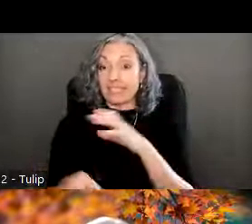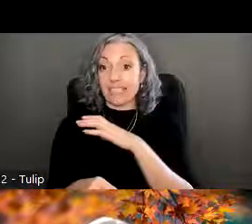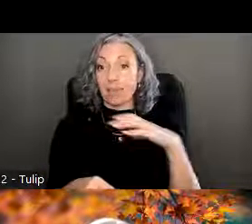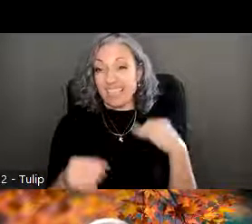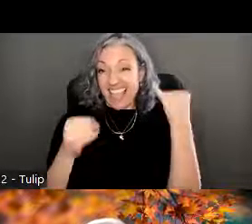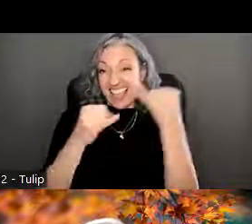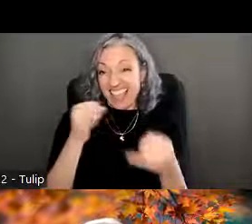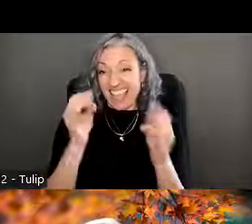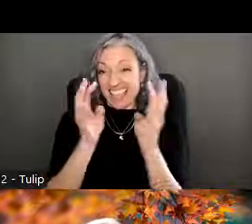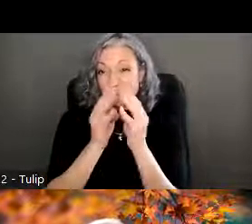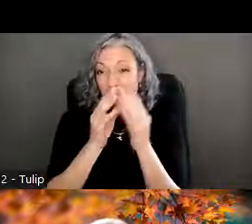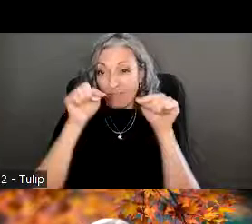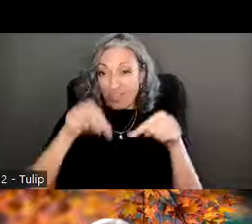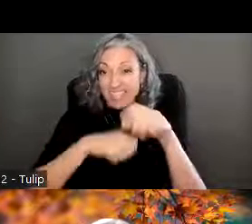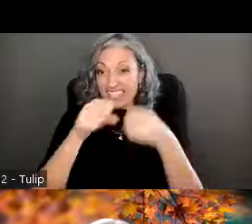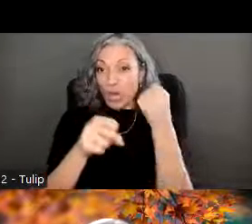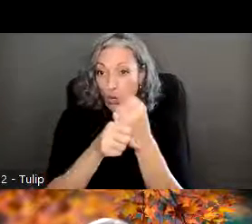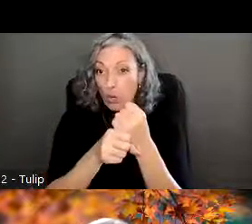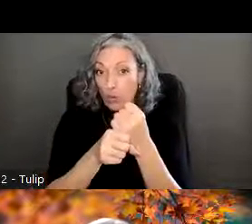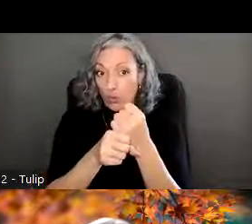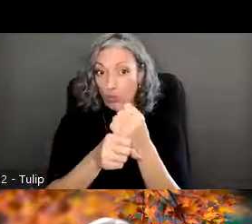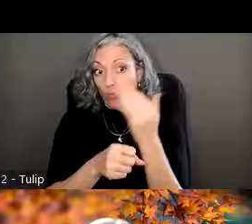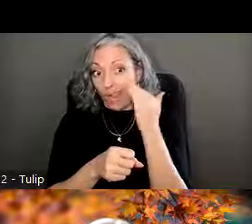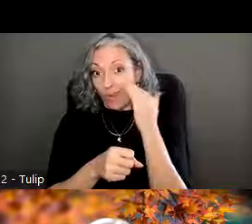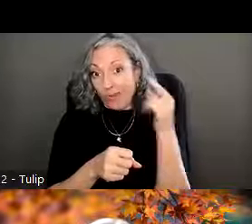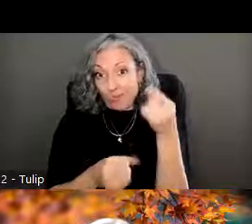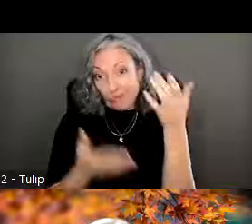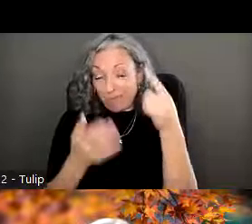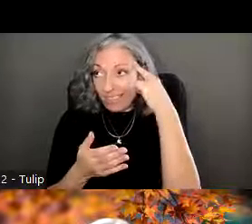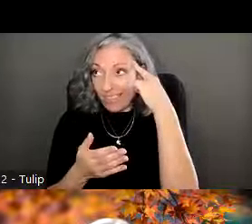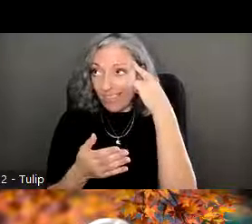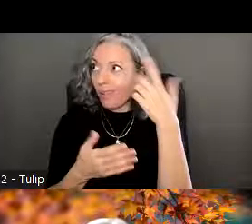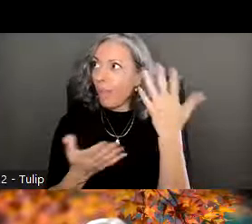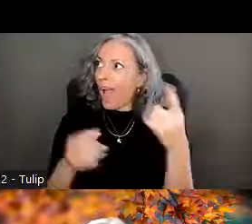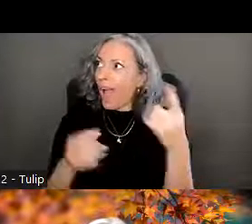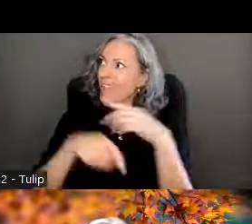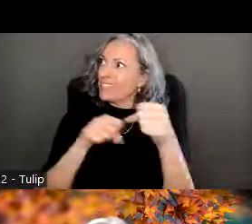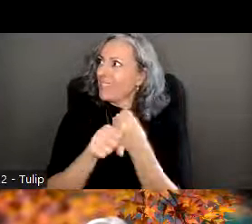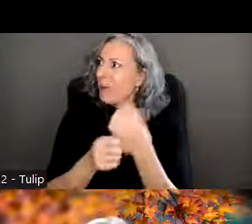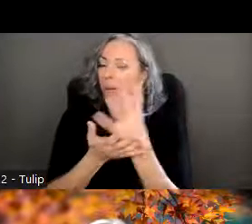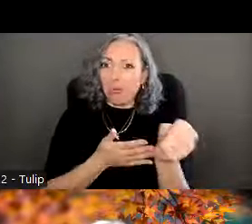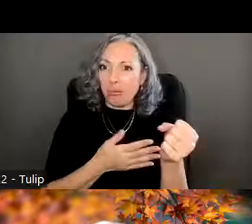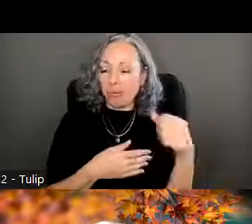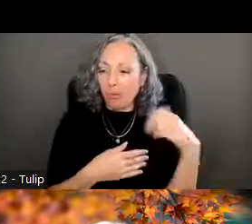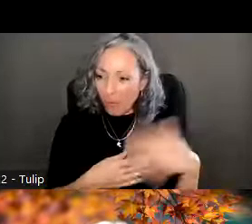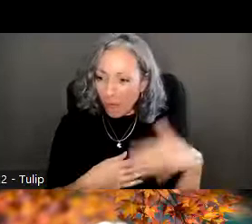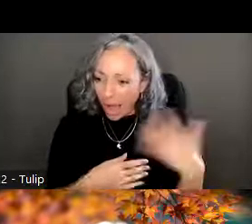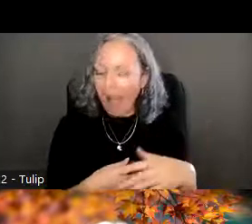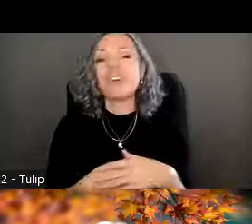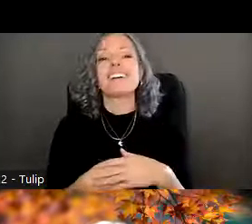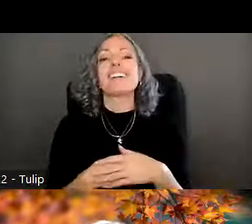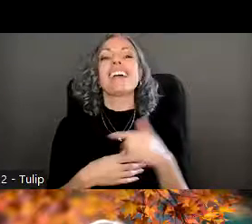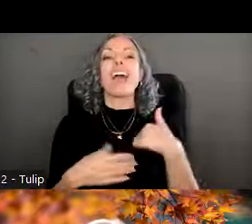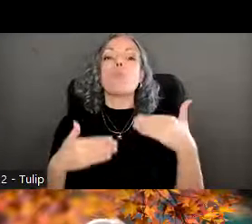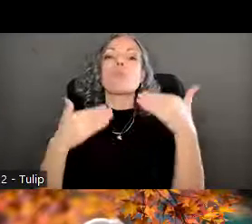for 2023. I know you may be thinking, where did 2023 go? I'm going to go ahead and go